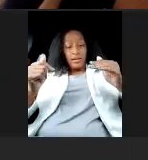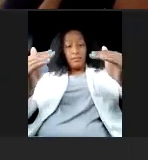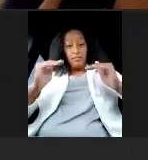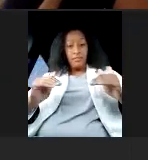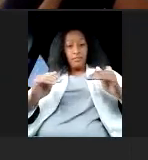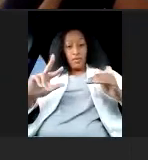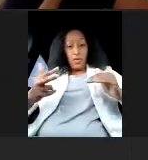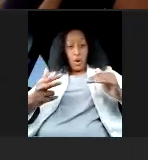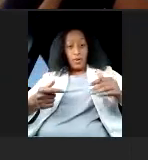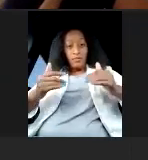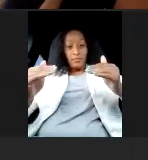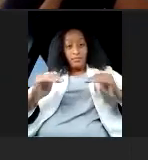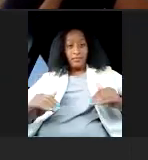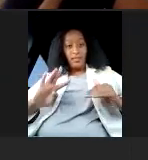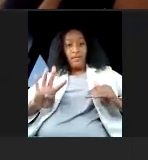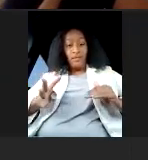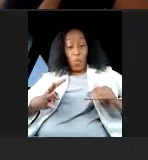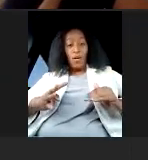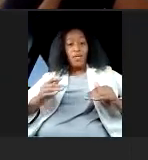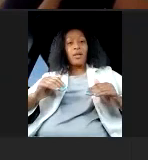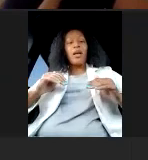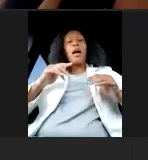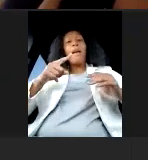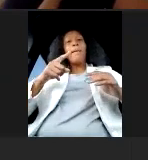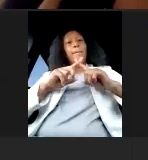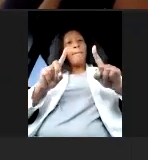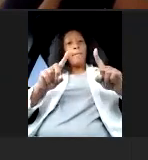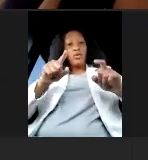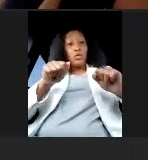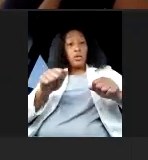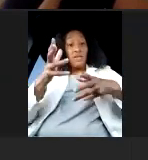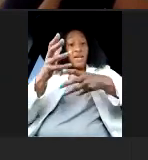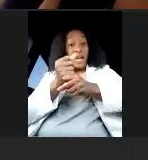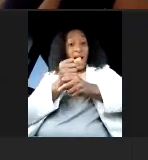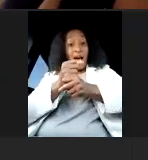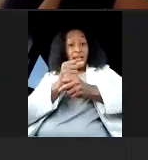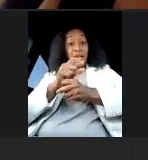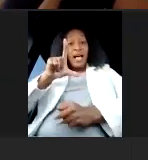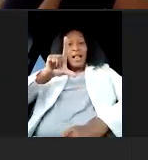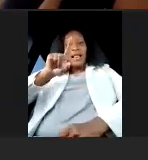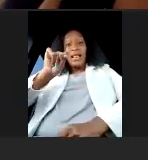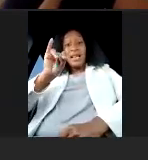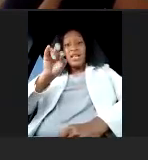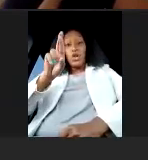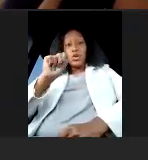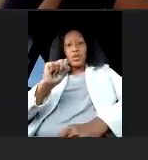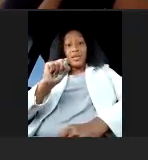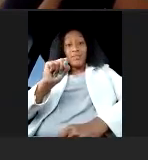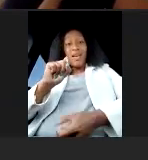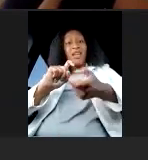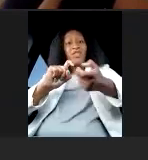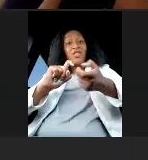got a value, and then converted those liters to milliliters. Okay. So if you took 1 divided